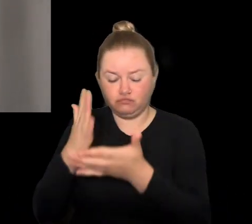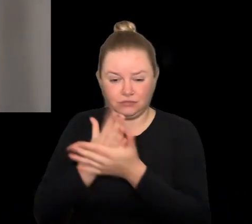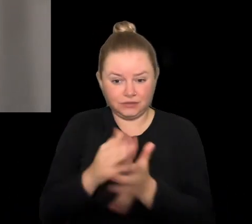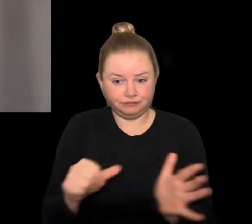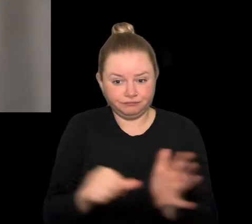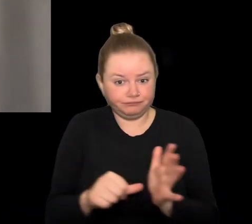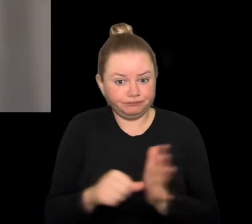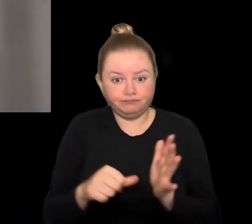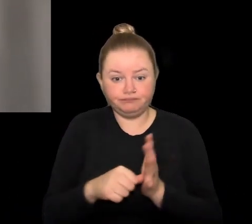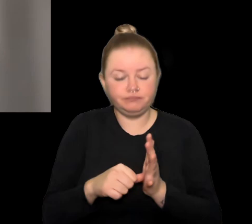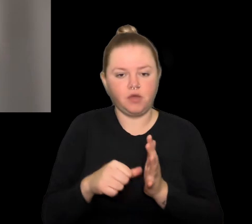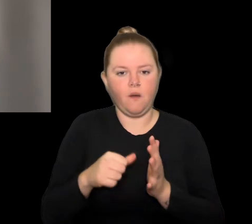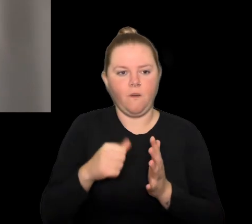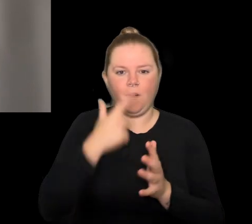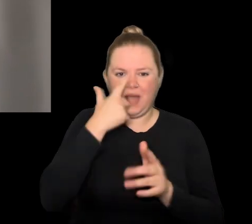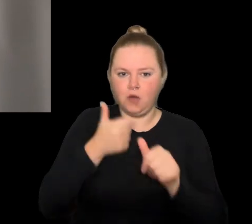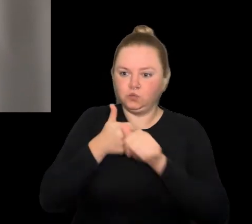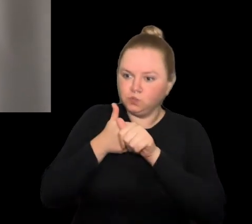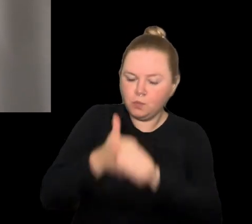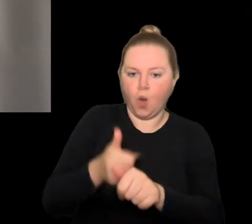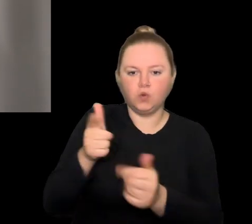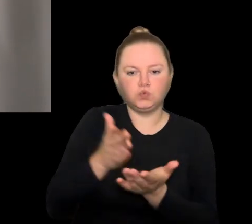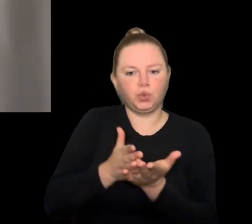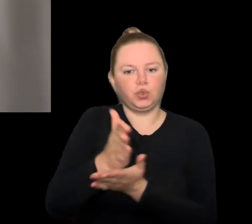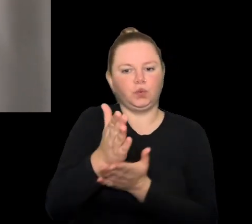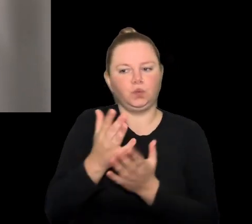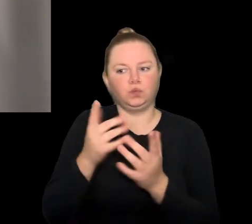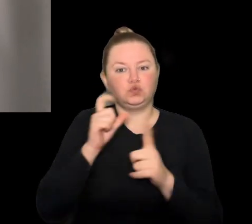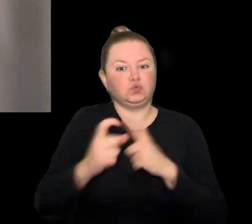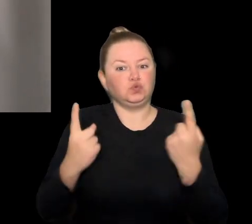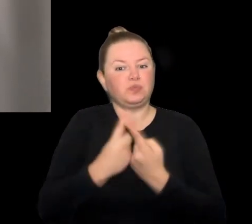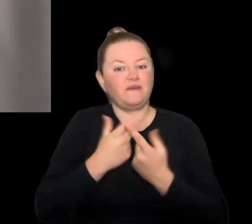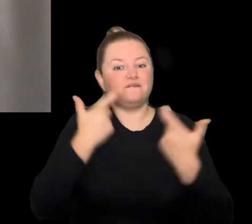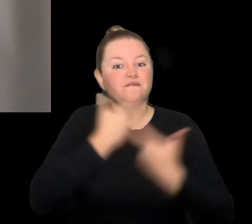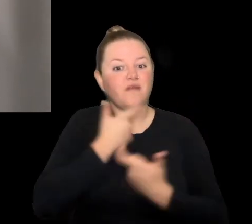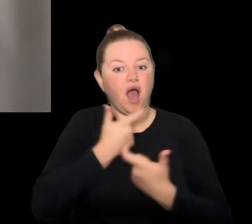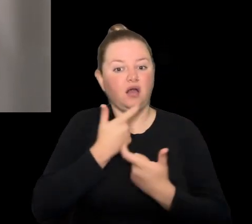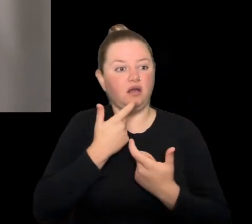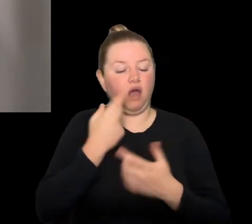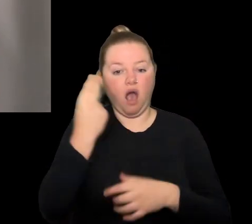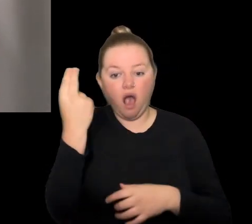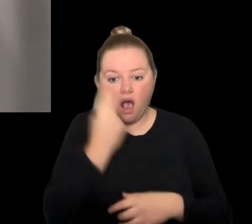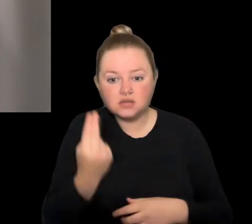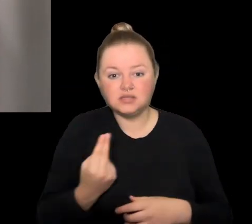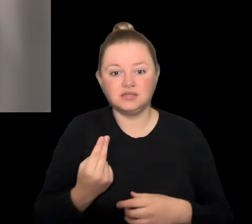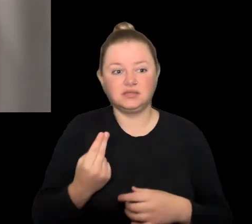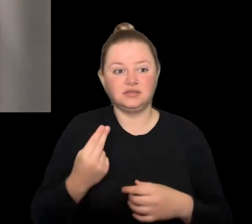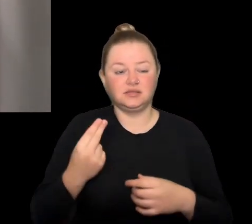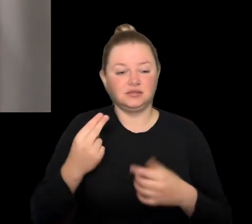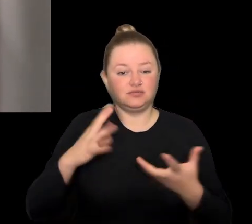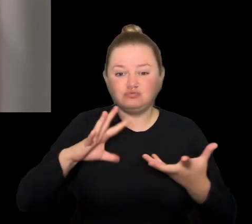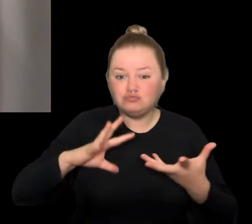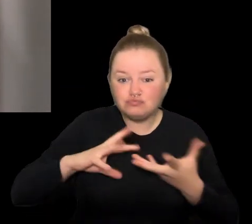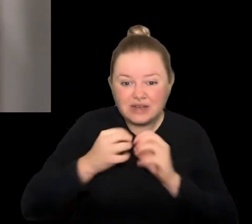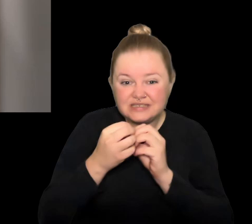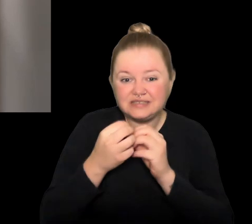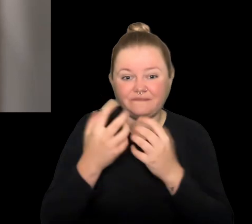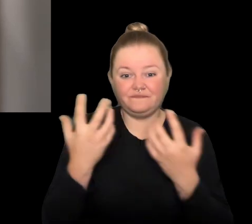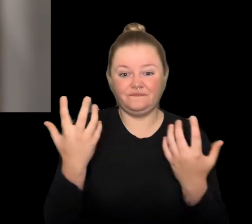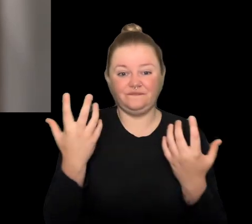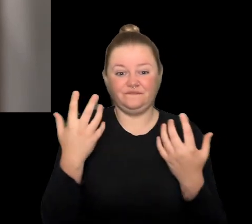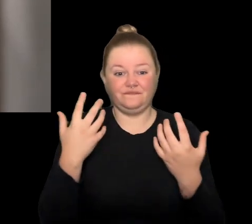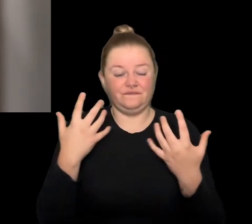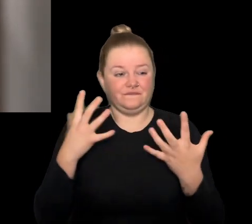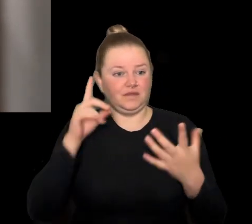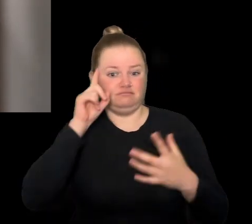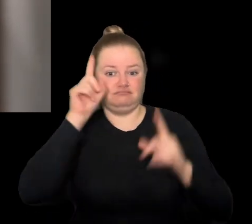difficult, if we can support them through doing something fun and doing something that's artistic,